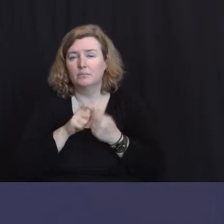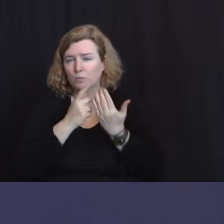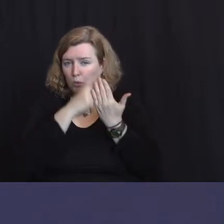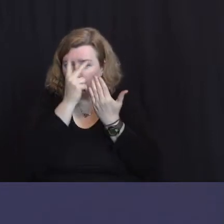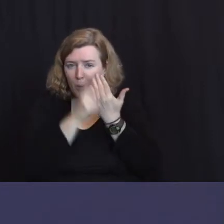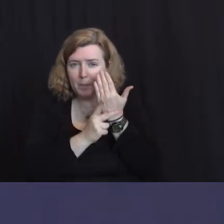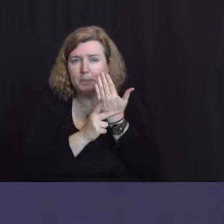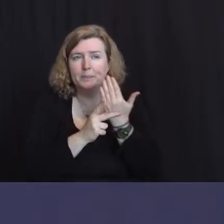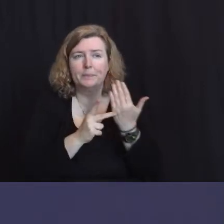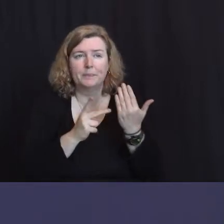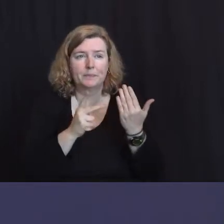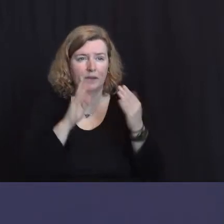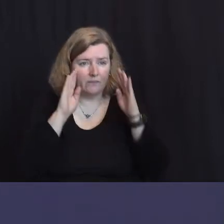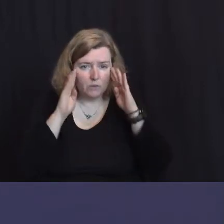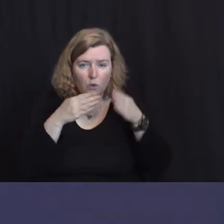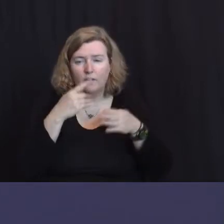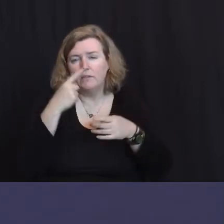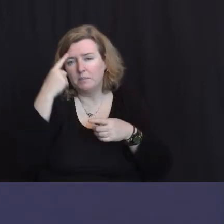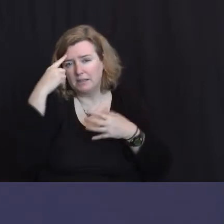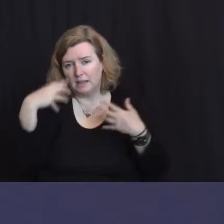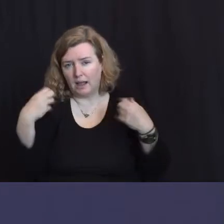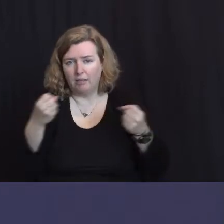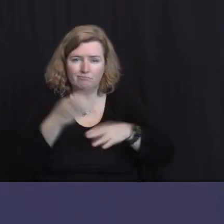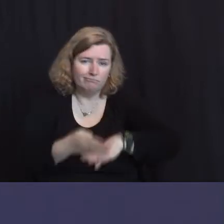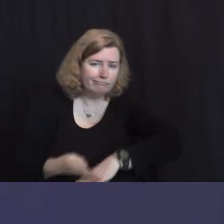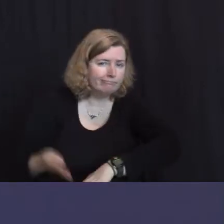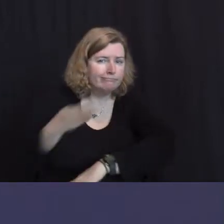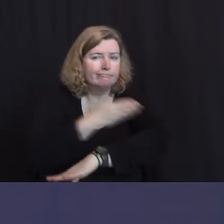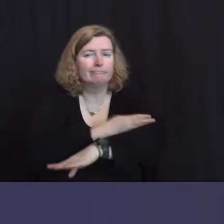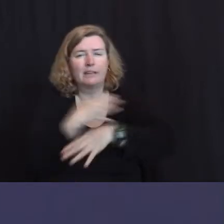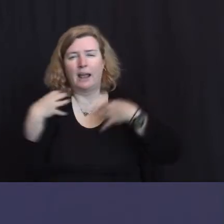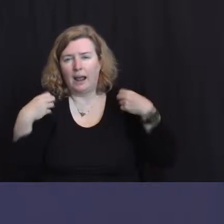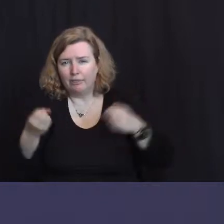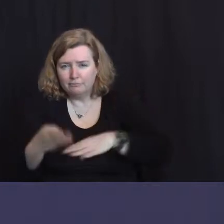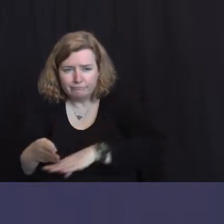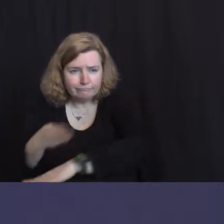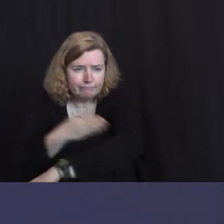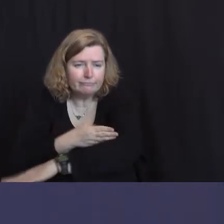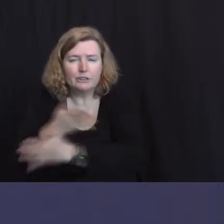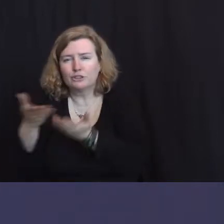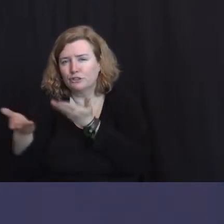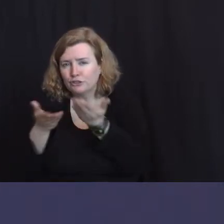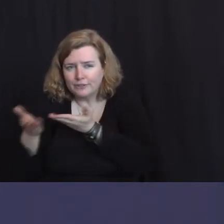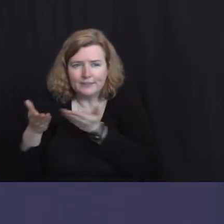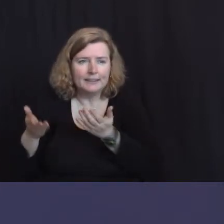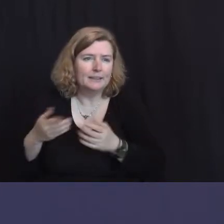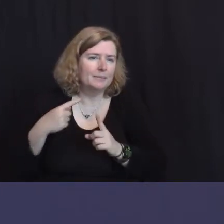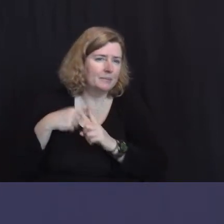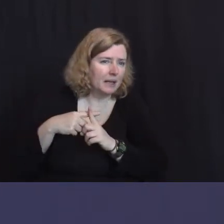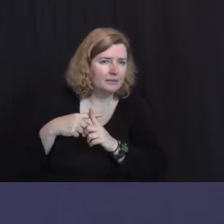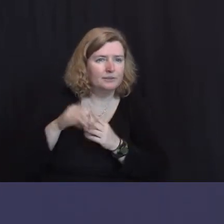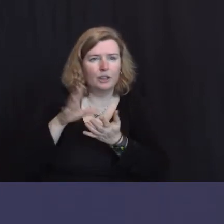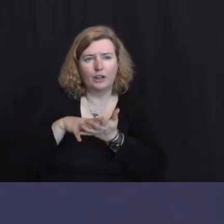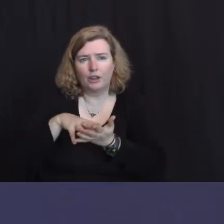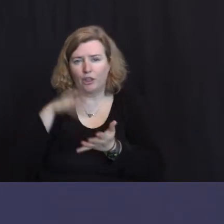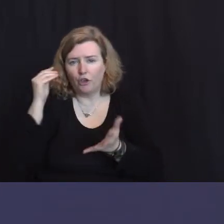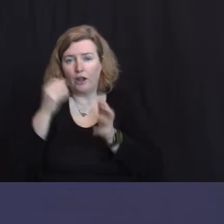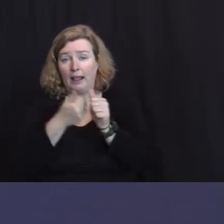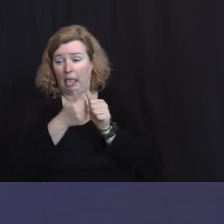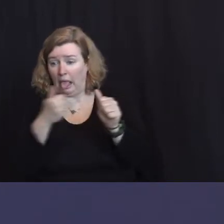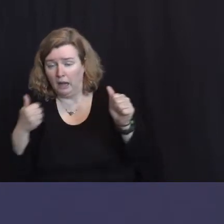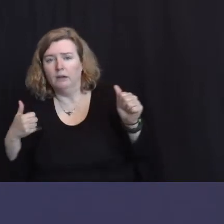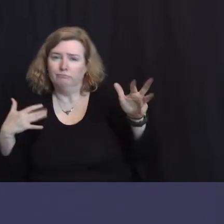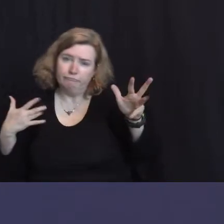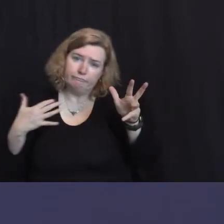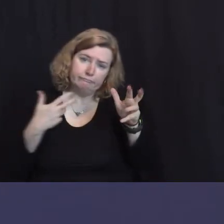health recovery and remediation, as well as learning loss. And there's a lot of